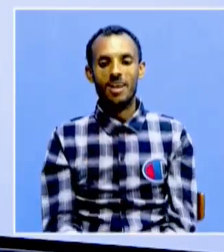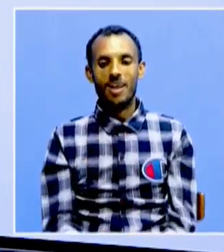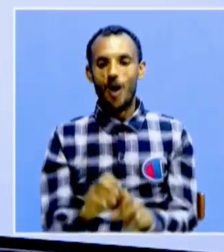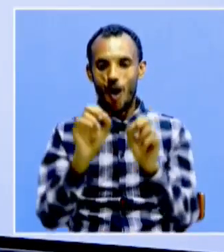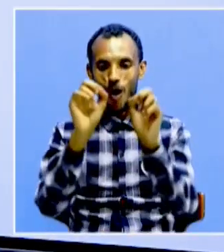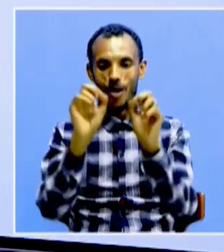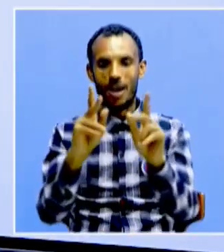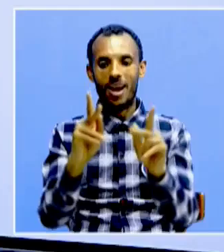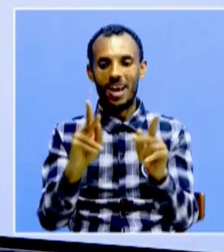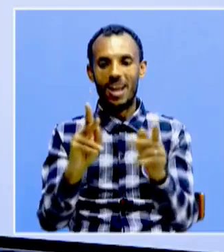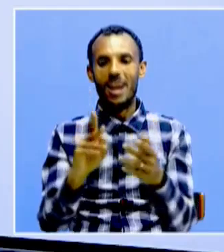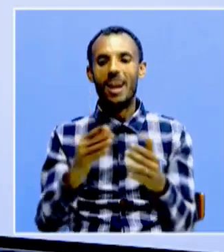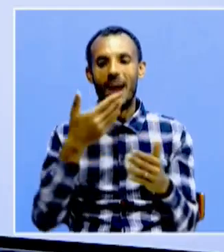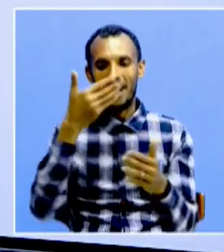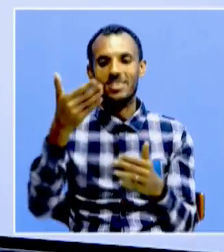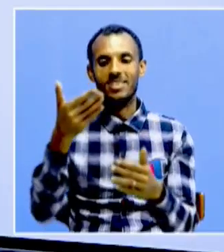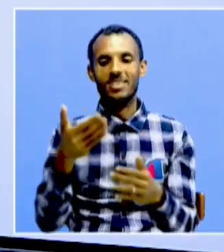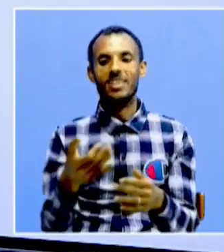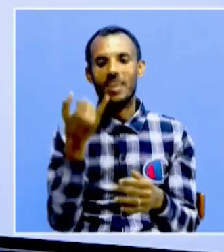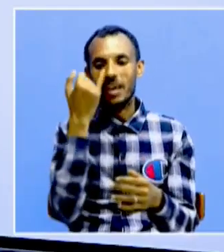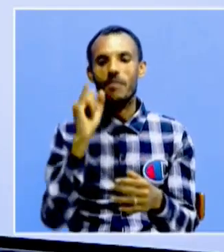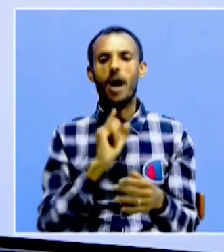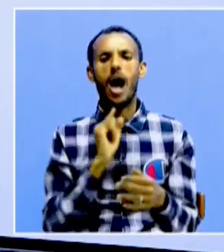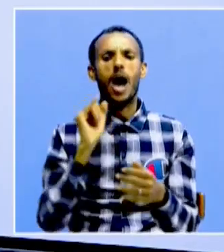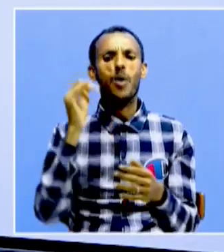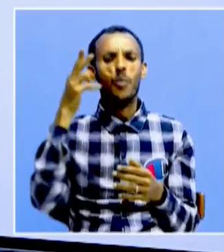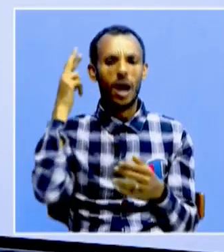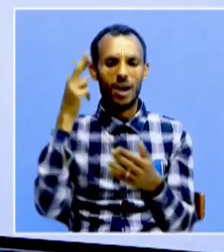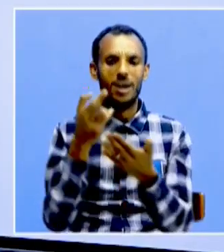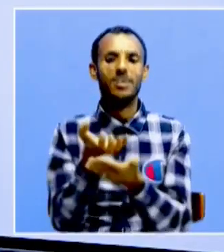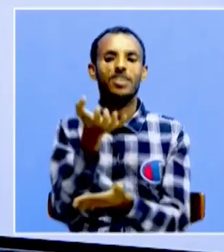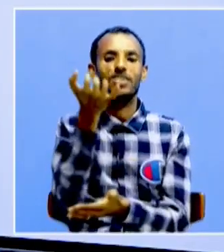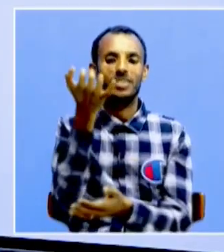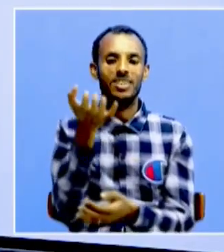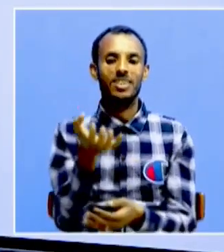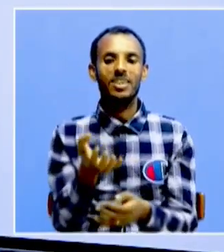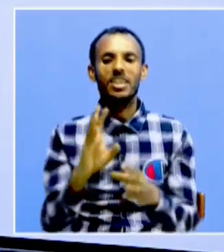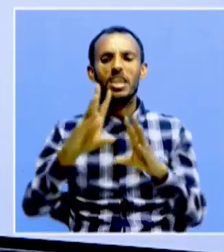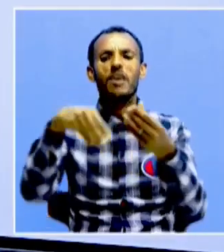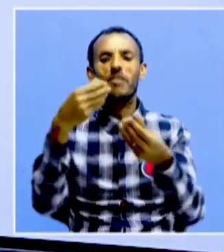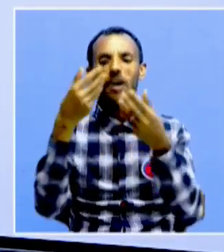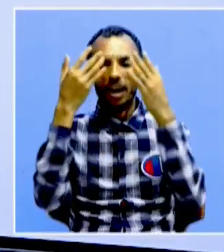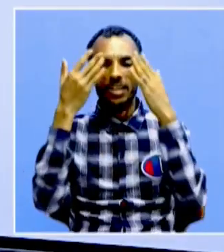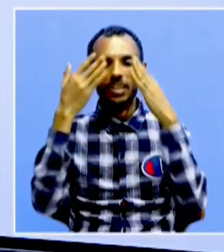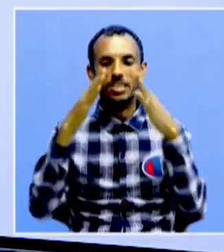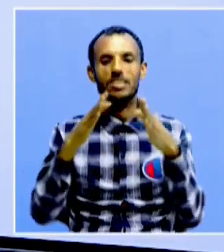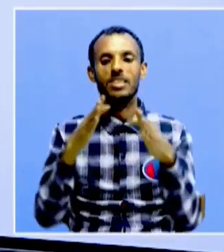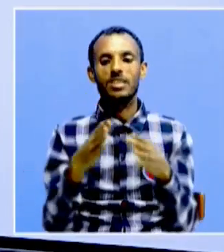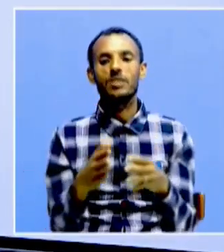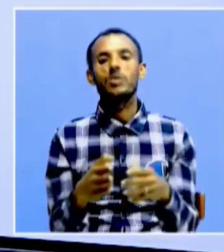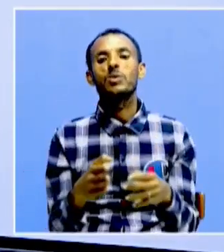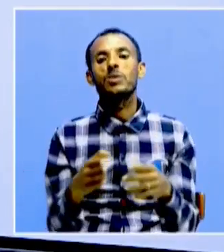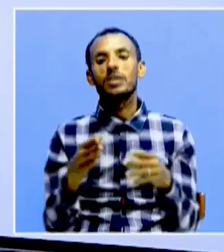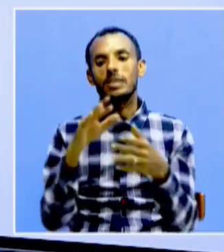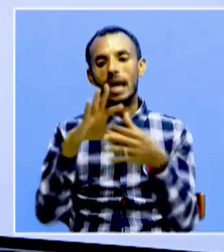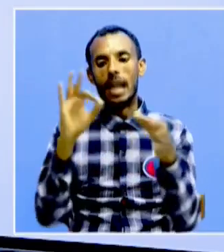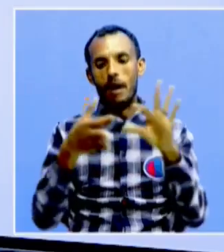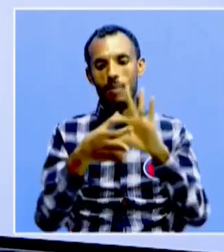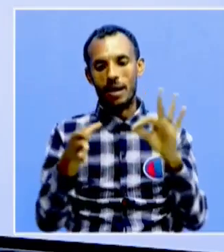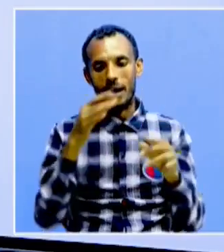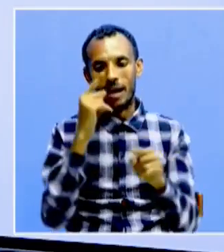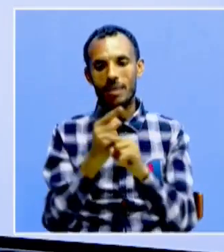Okay, nice. If I were rich. Give attention to the grammar that we are talking about here, all